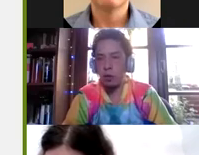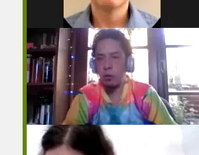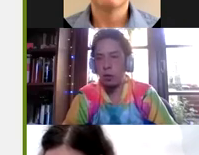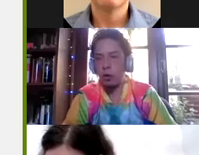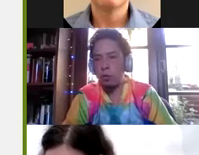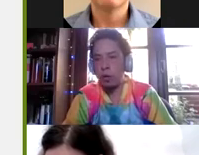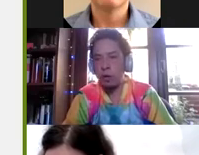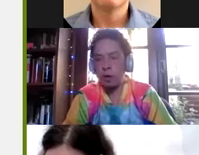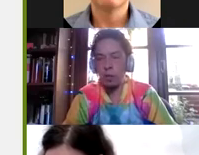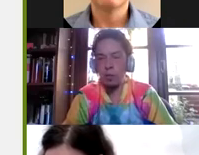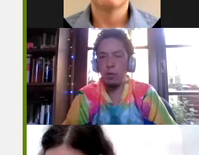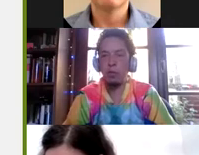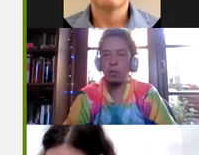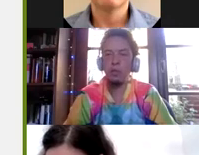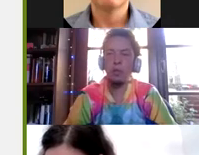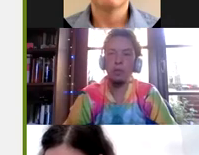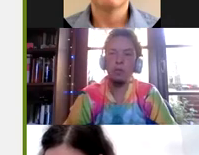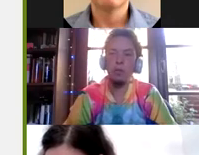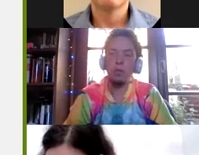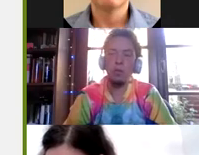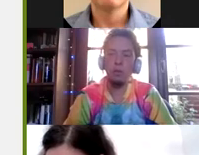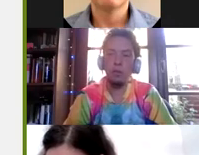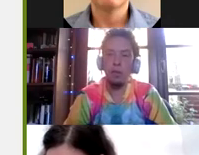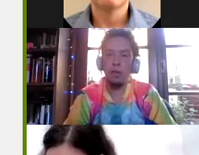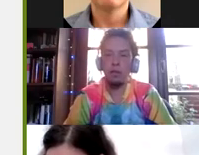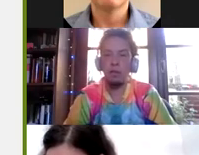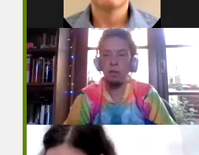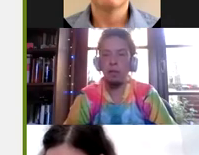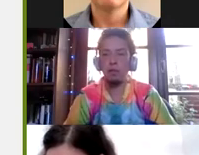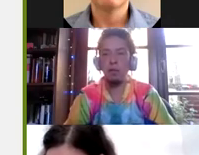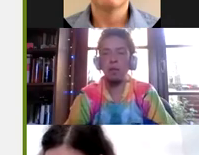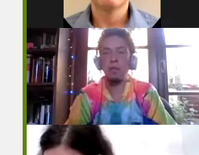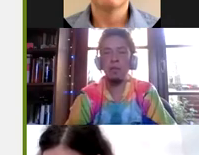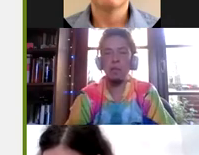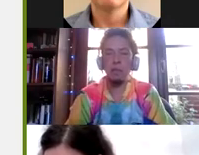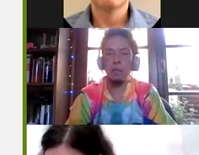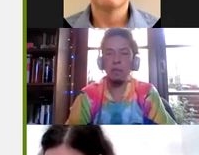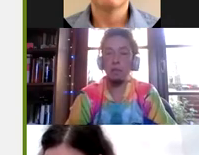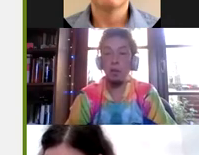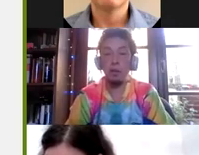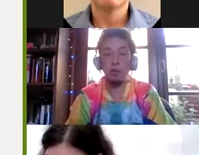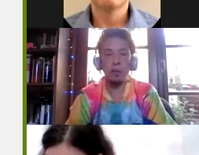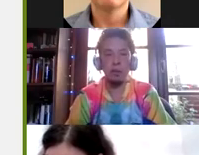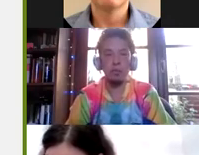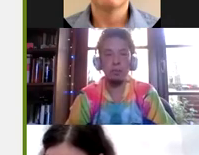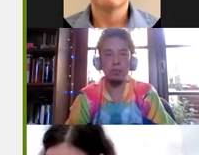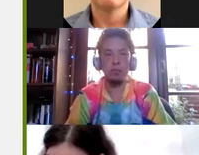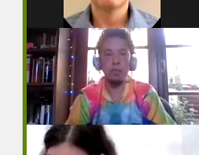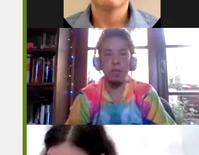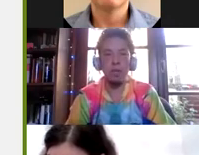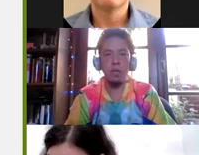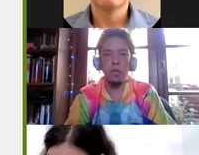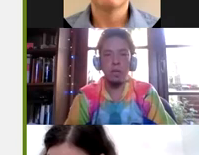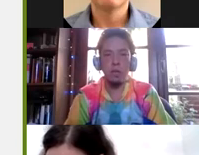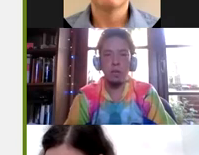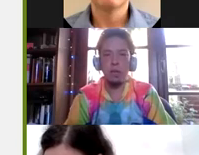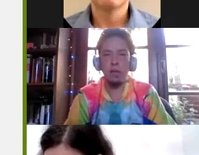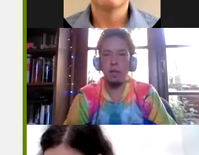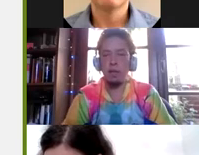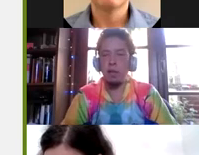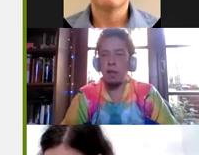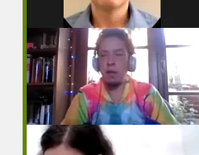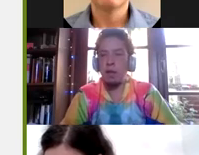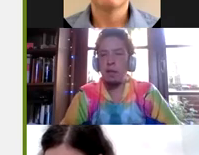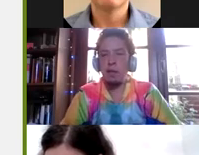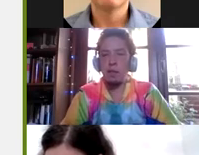health law depathologizing trans identity and actually banning trans